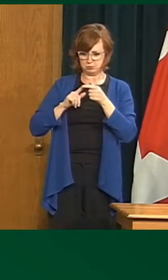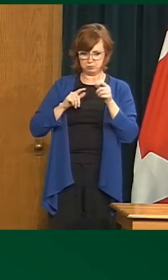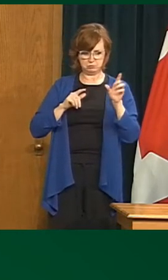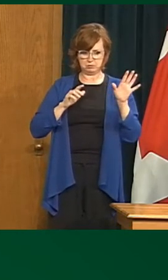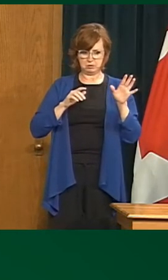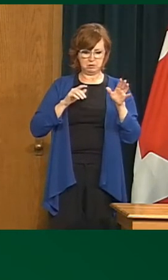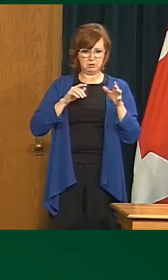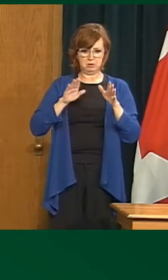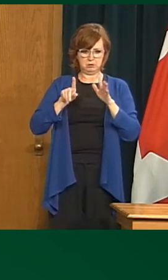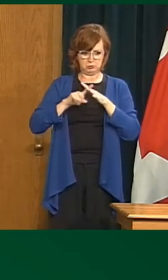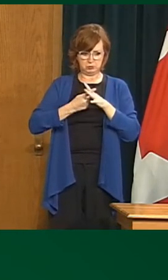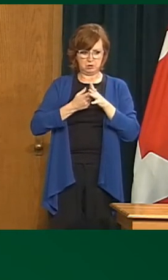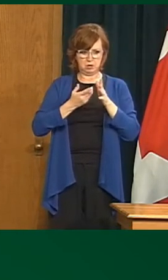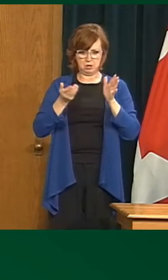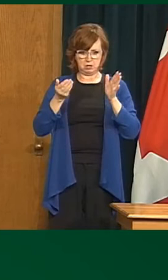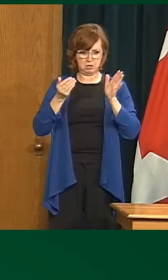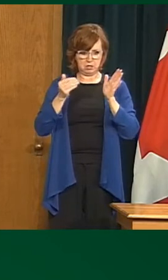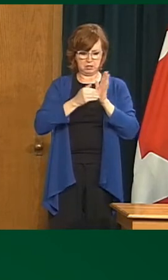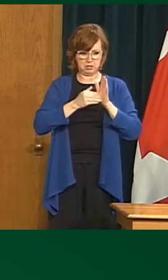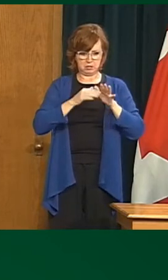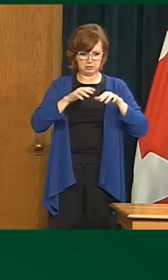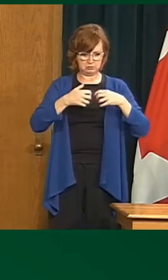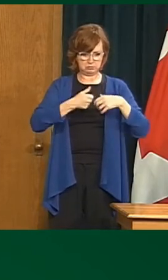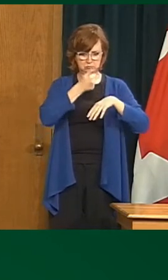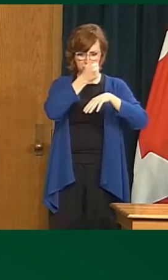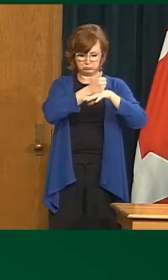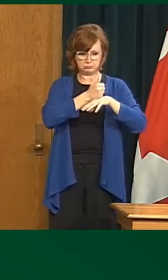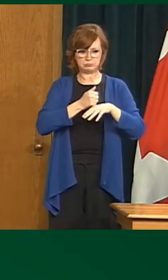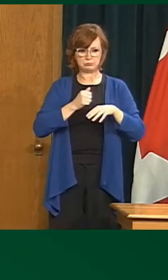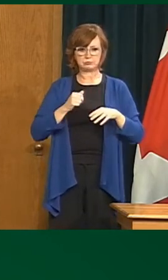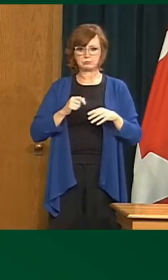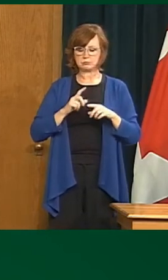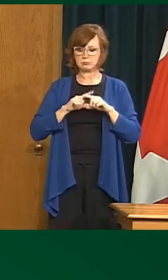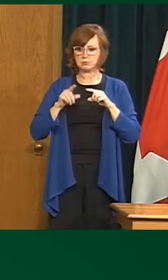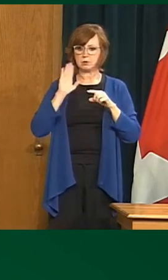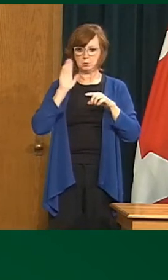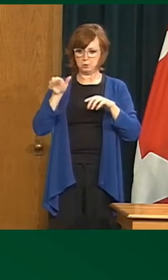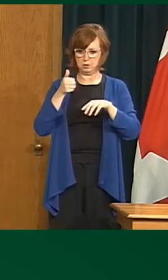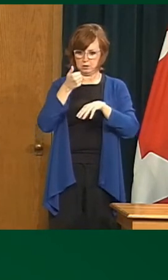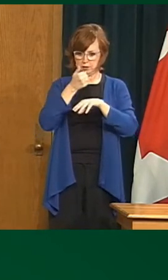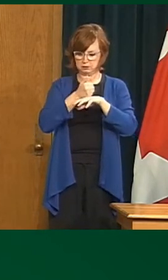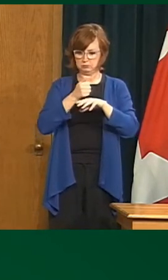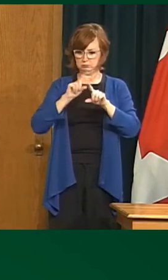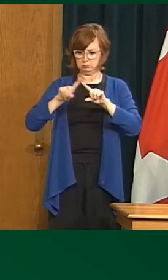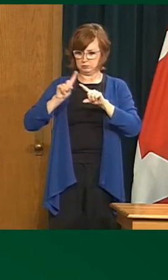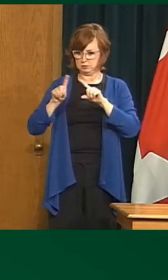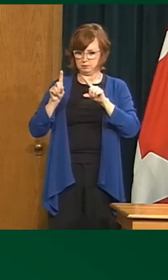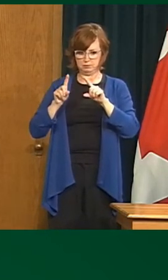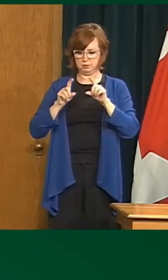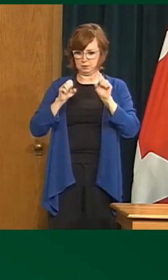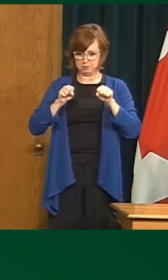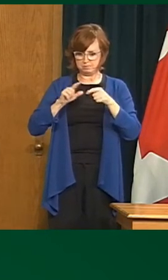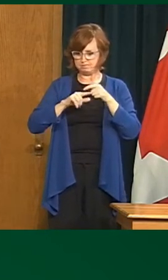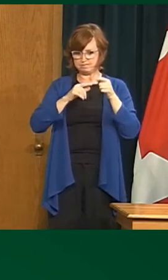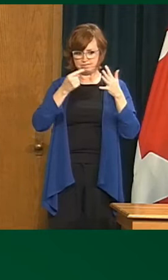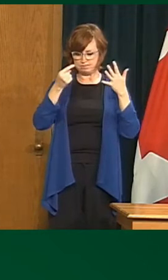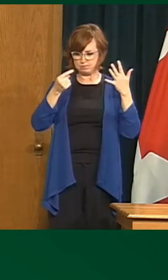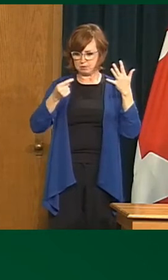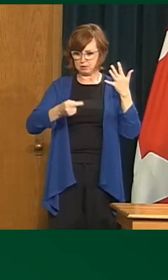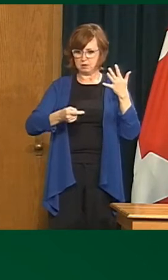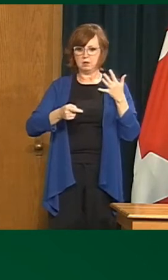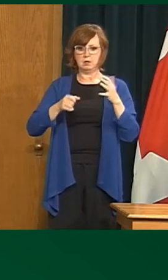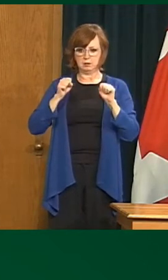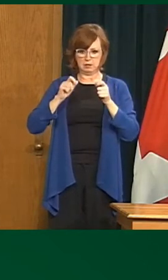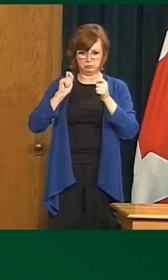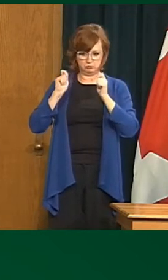with reduced restrictions, and then the opening of other components of the economy. We'll have to jump on those outbreaks, and that may change the types of services we are